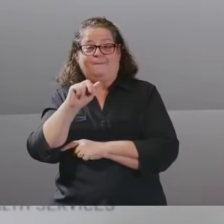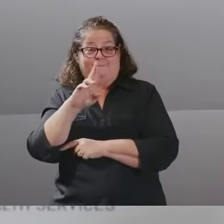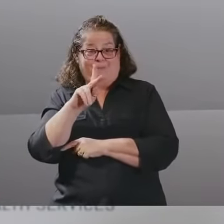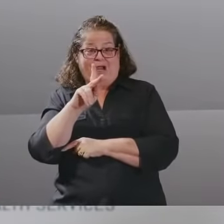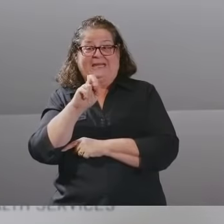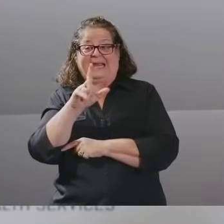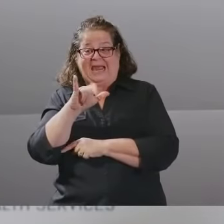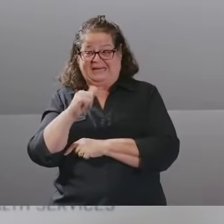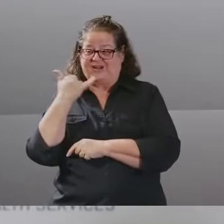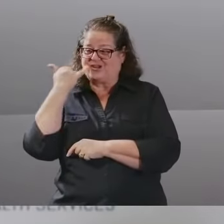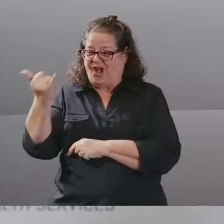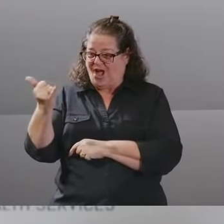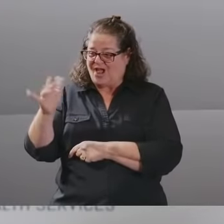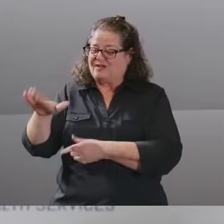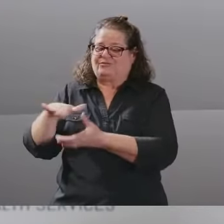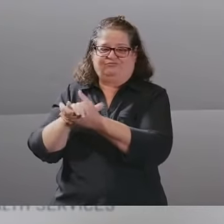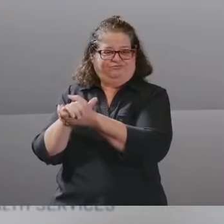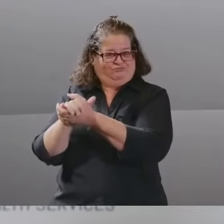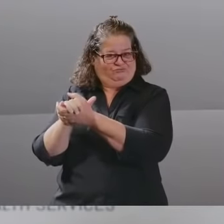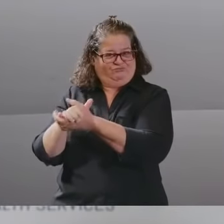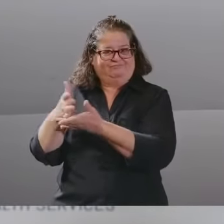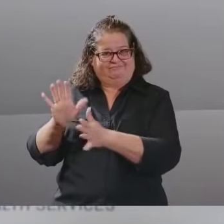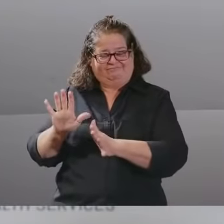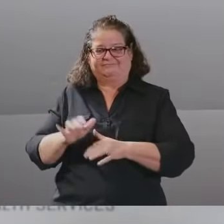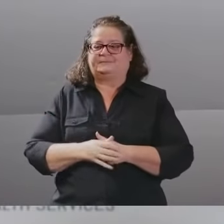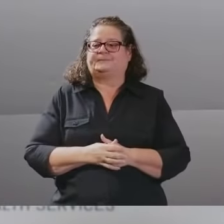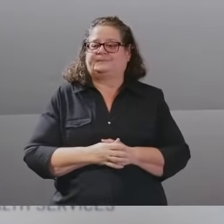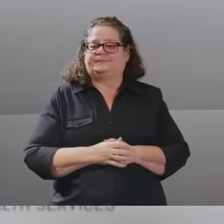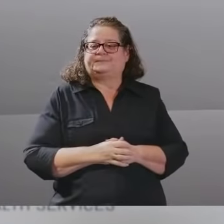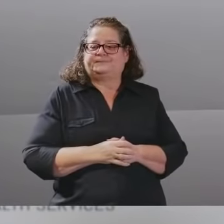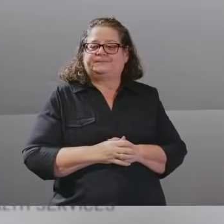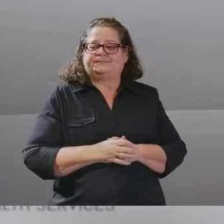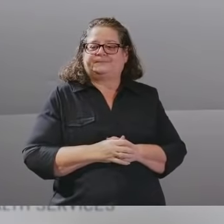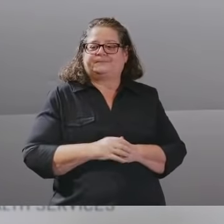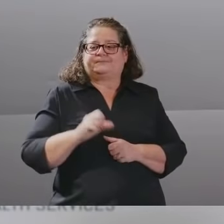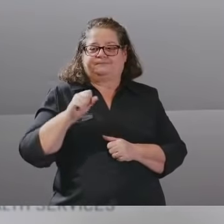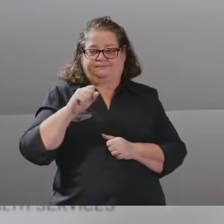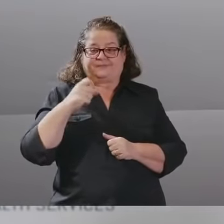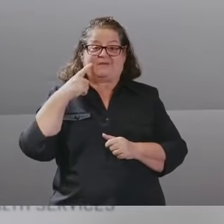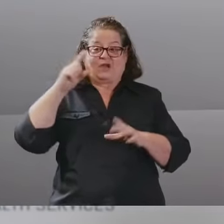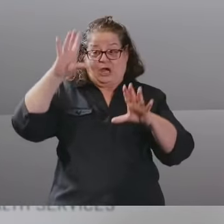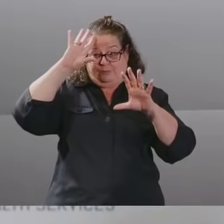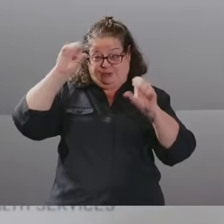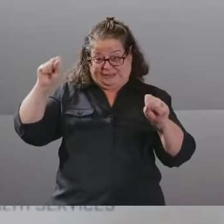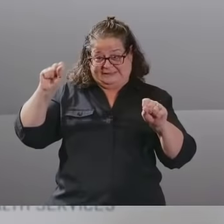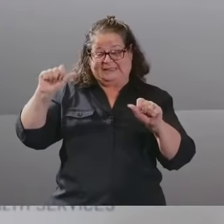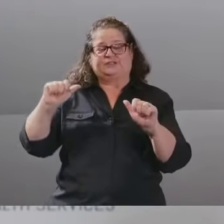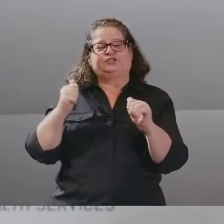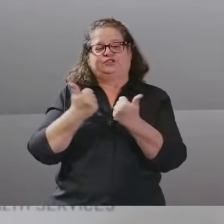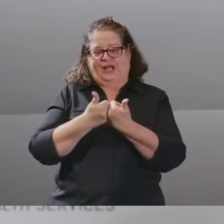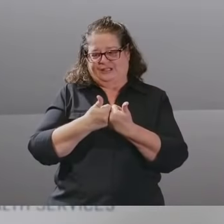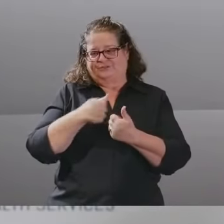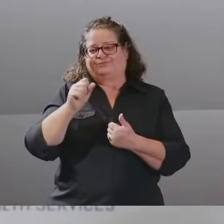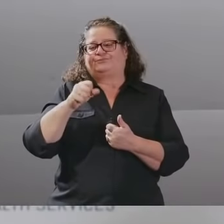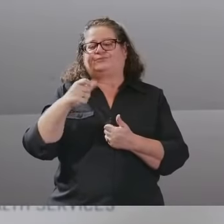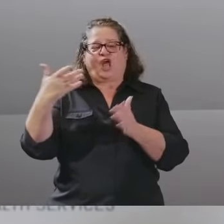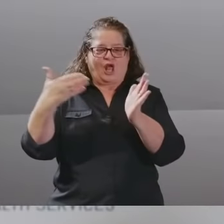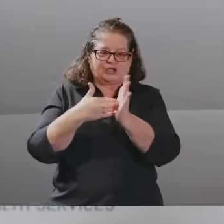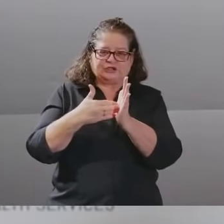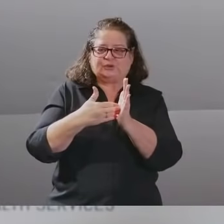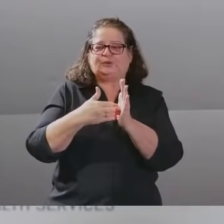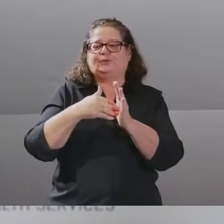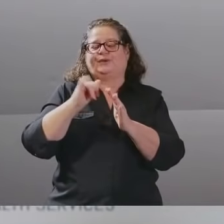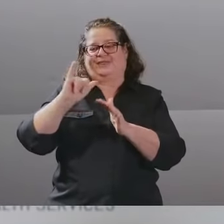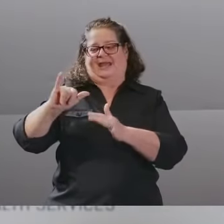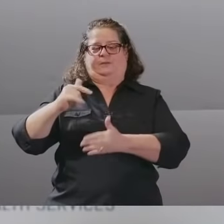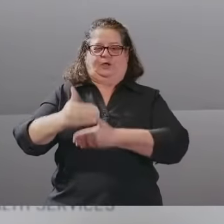In the race you're focused on, there are legal challenges. Let's let the legal challenges play out. Thank you very much, guys. We got to wrap it up here.